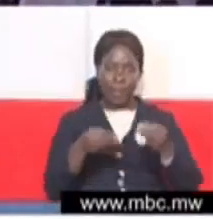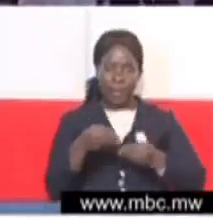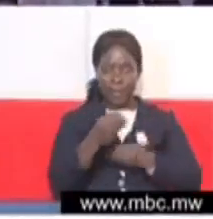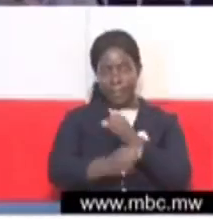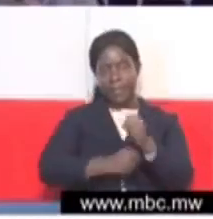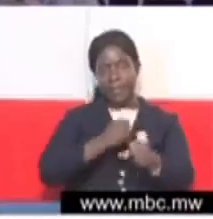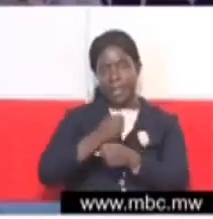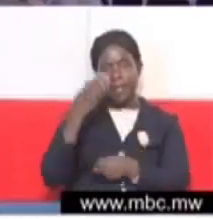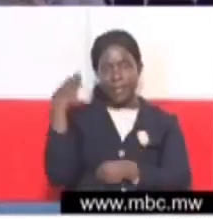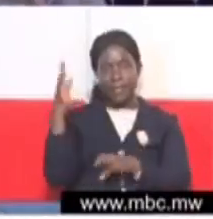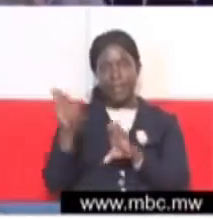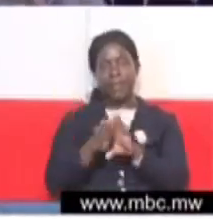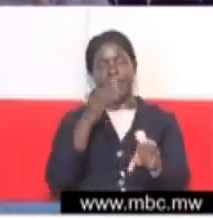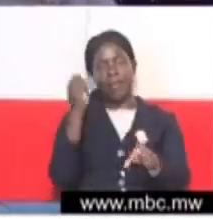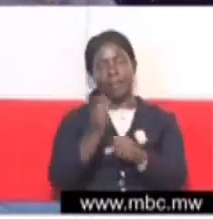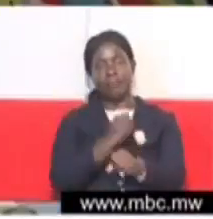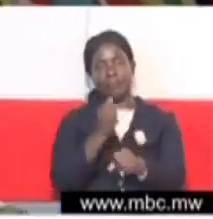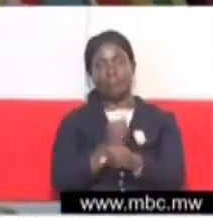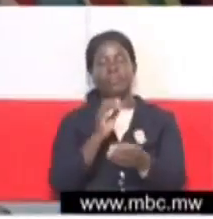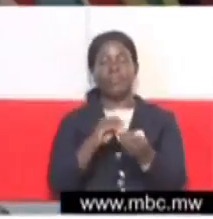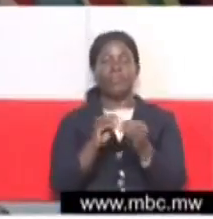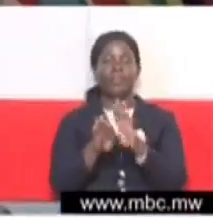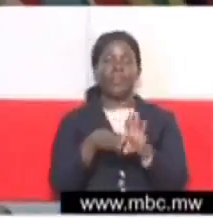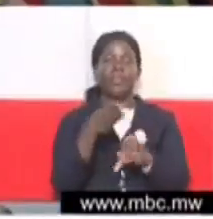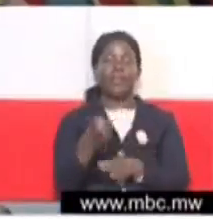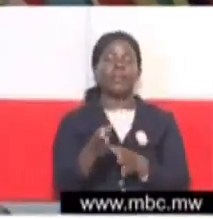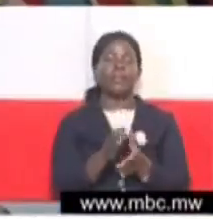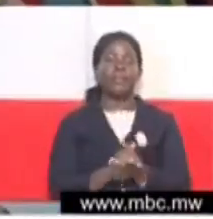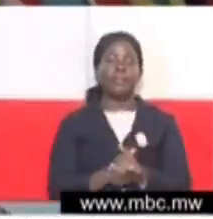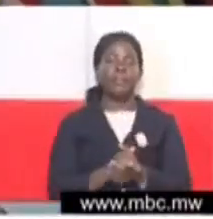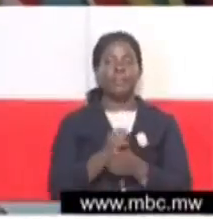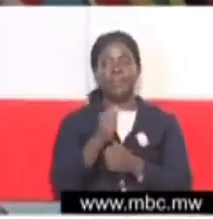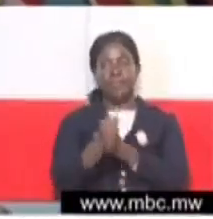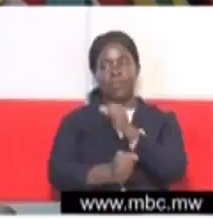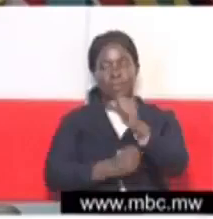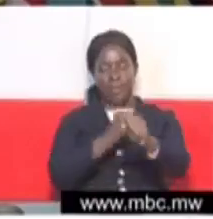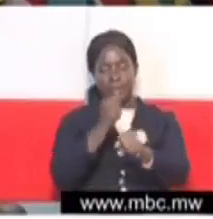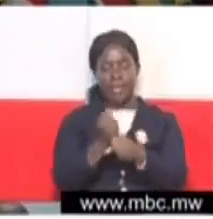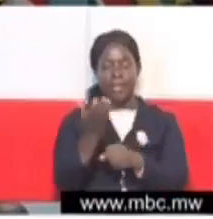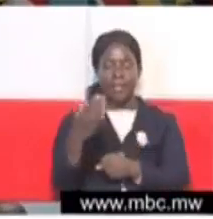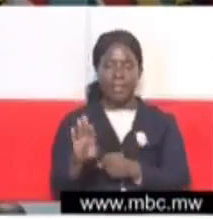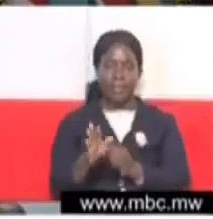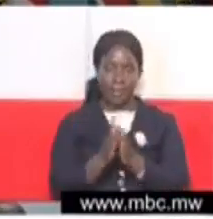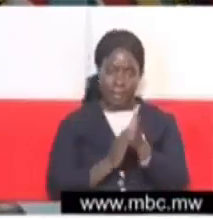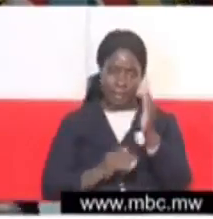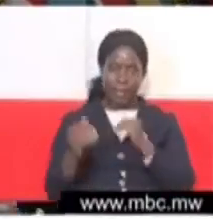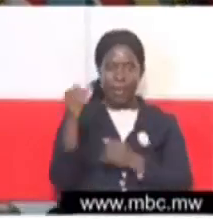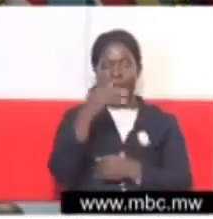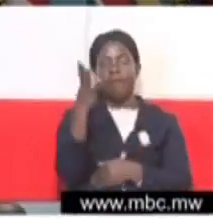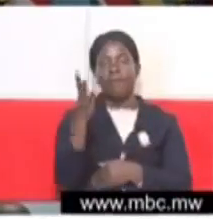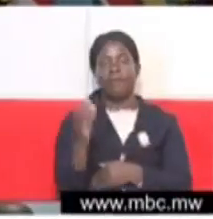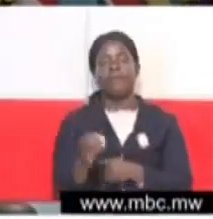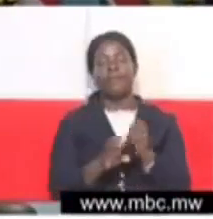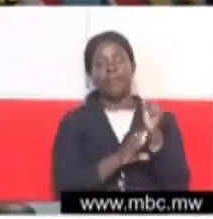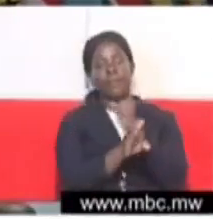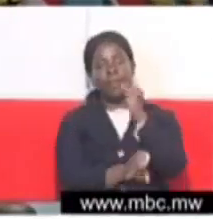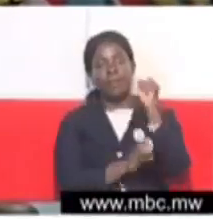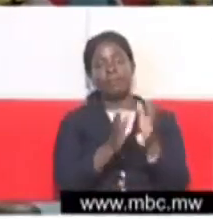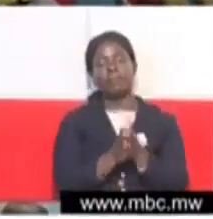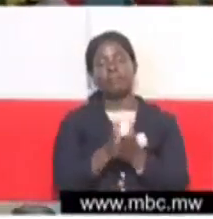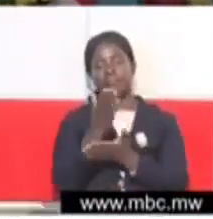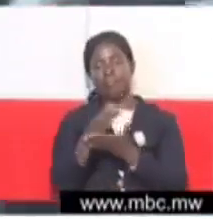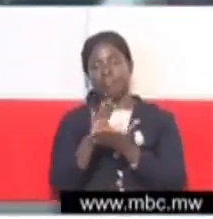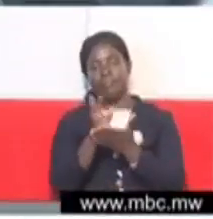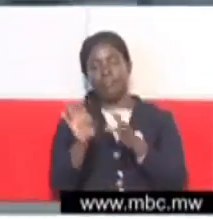which was an activity hatched by a similar forum in preceding years. Over 50 African countries shared diplomatic ties